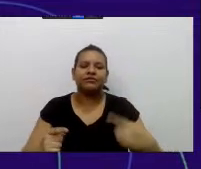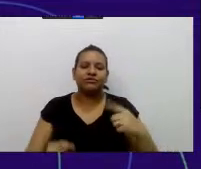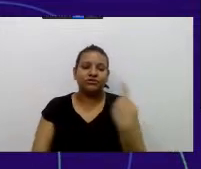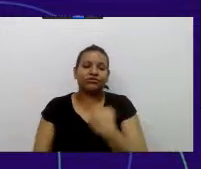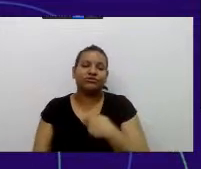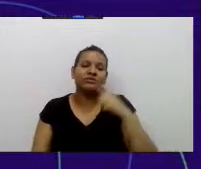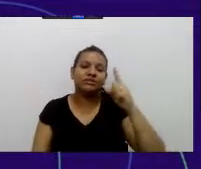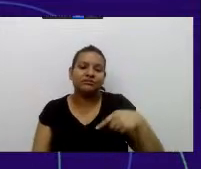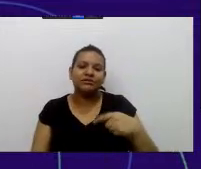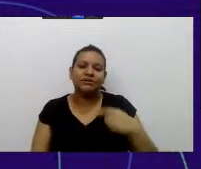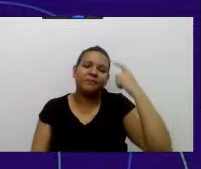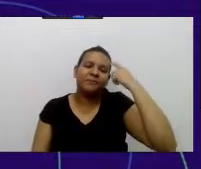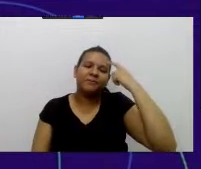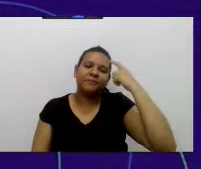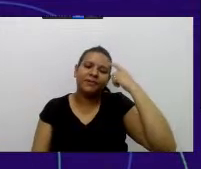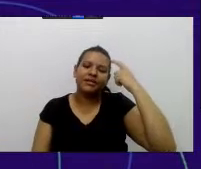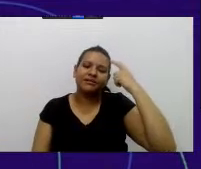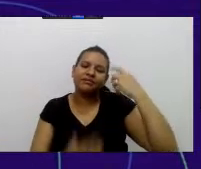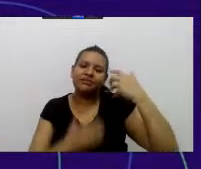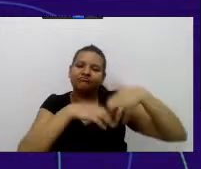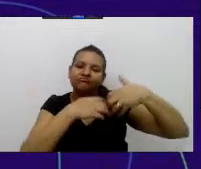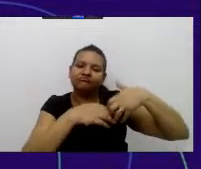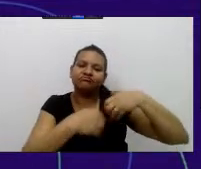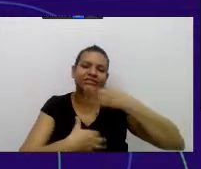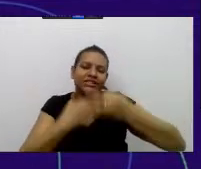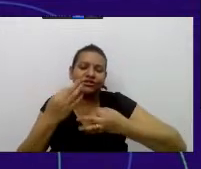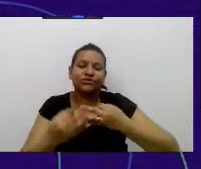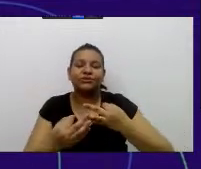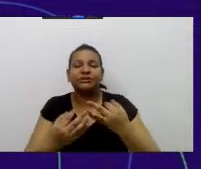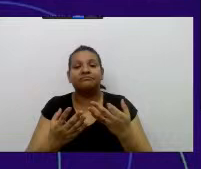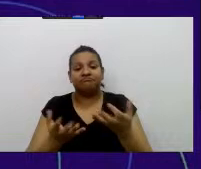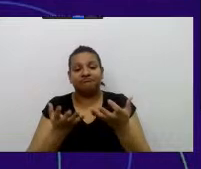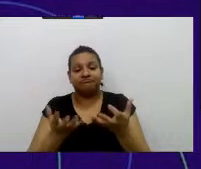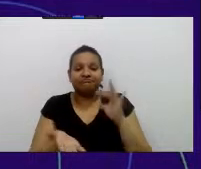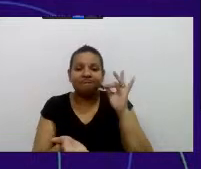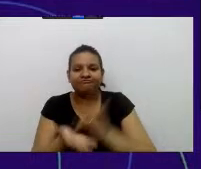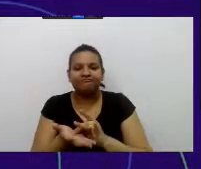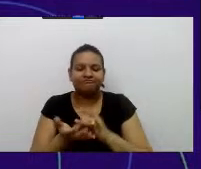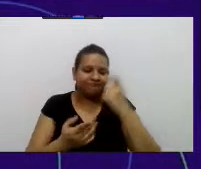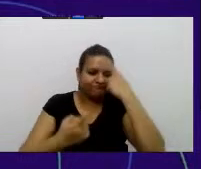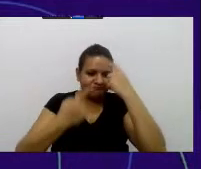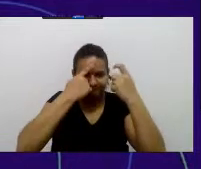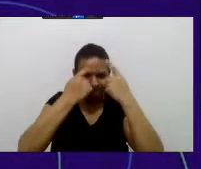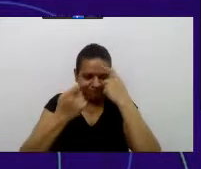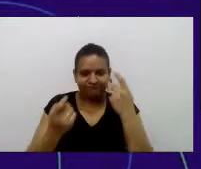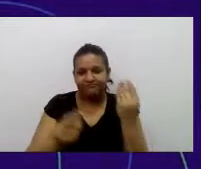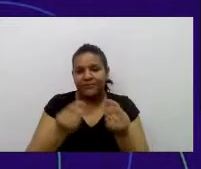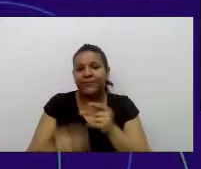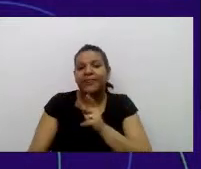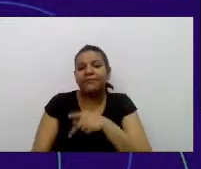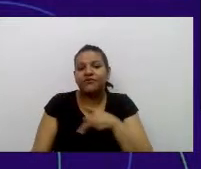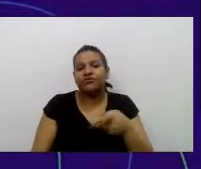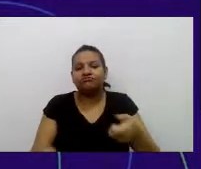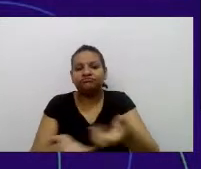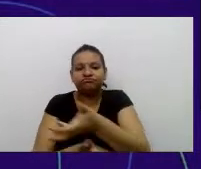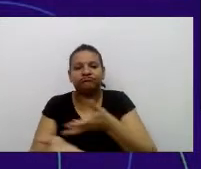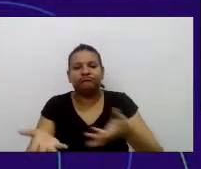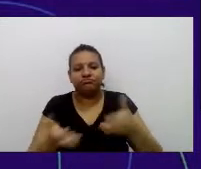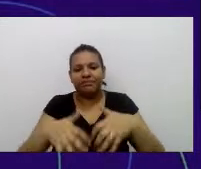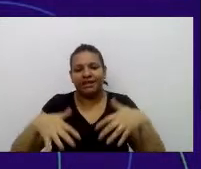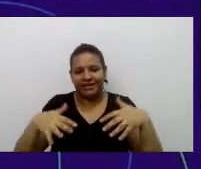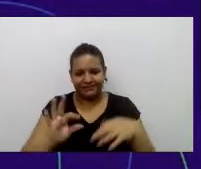want concrete ideas to share with teachers in the audience. And how can I do this? How can I use AI to help